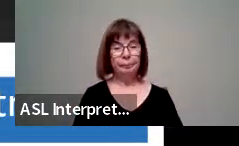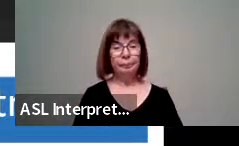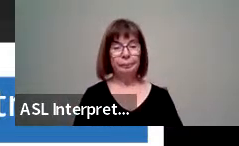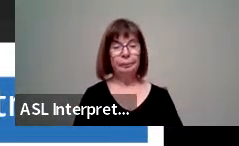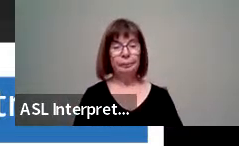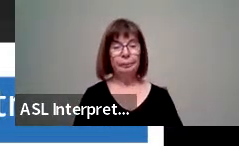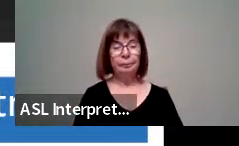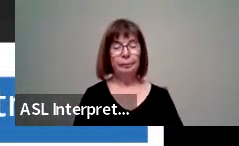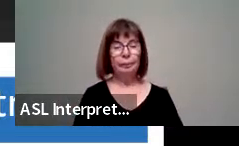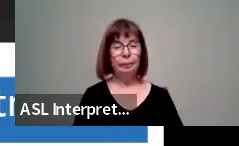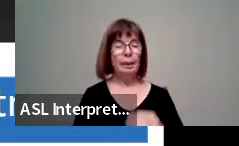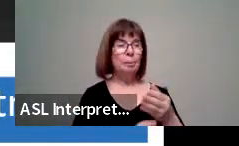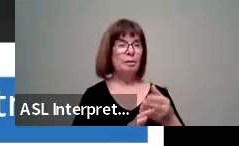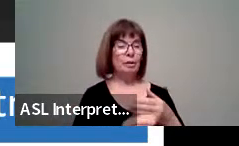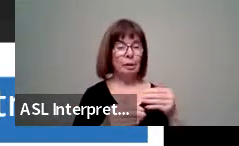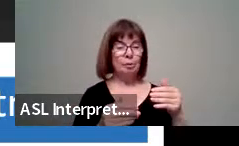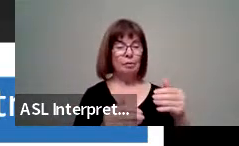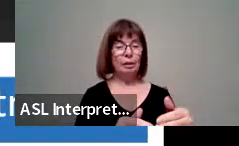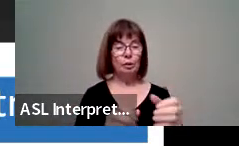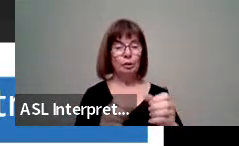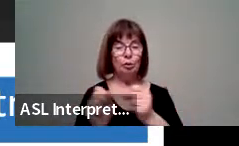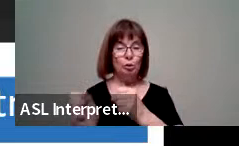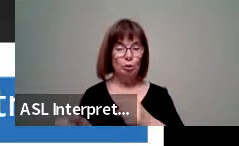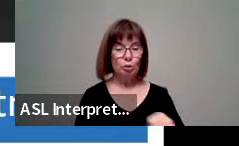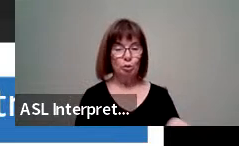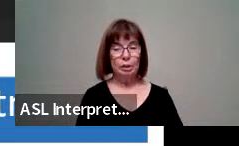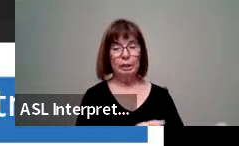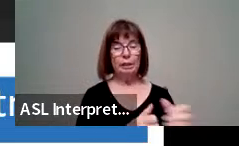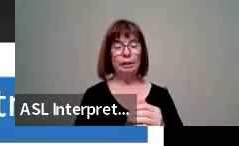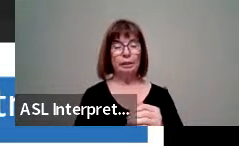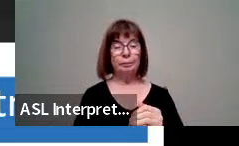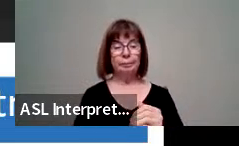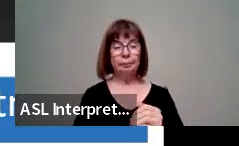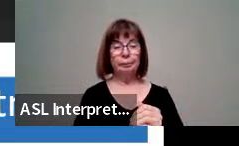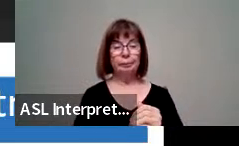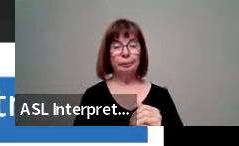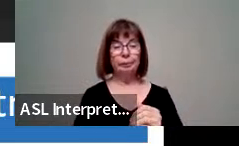before I move on to the strategic refresh?